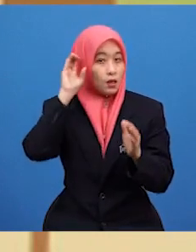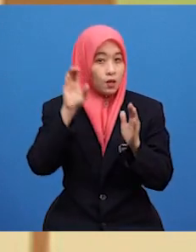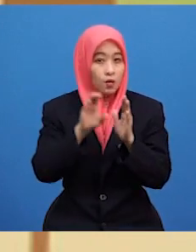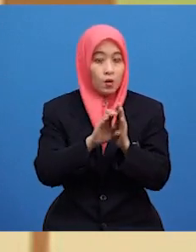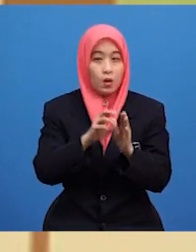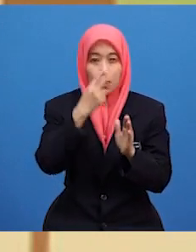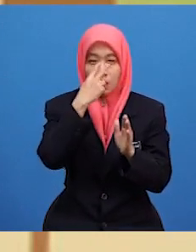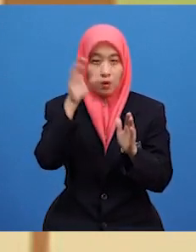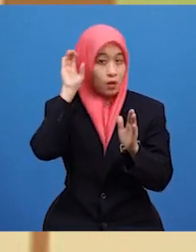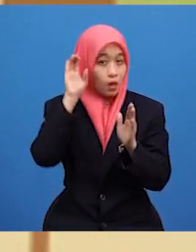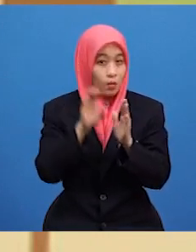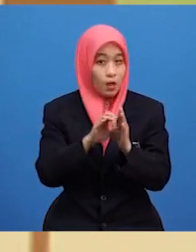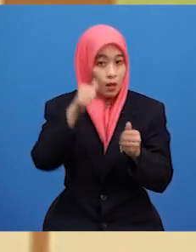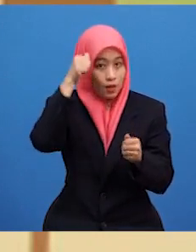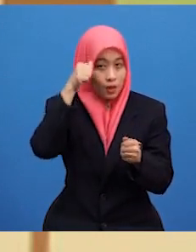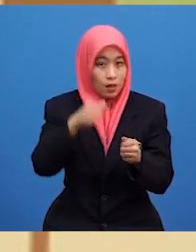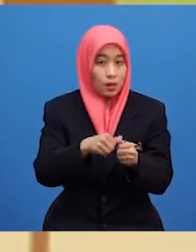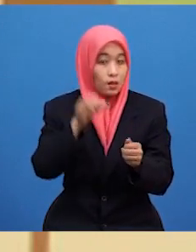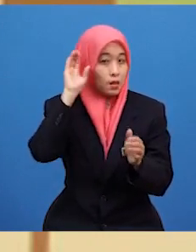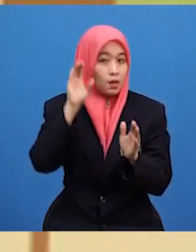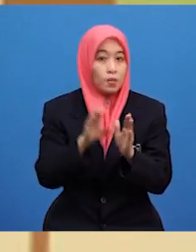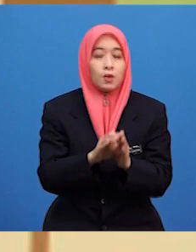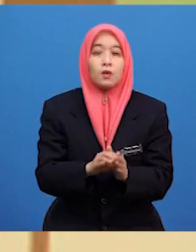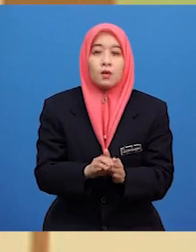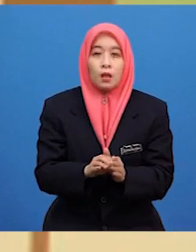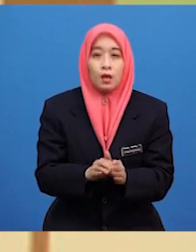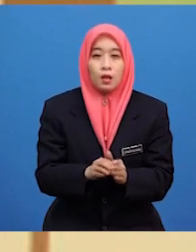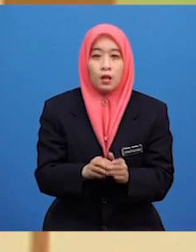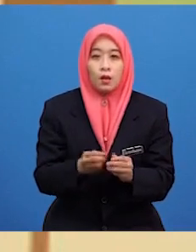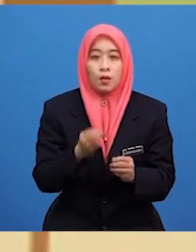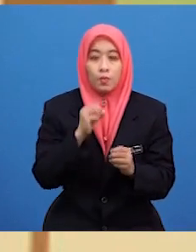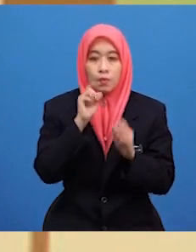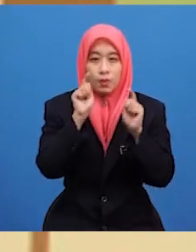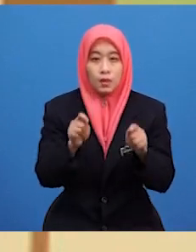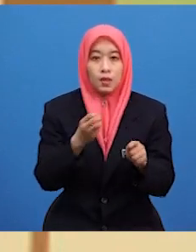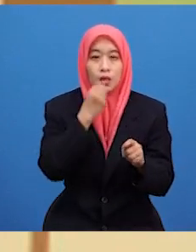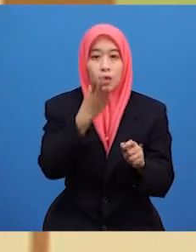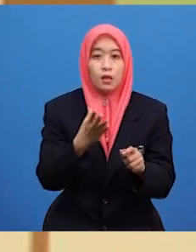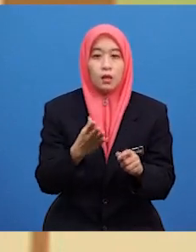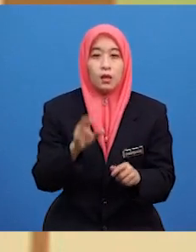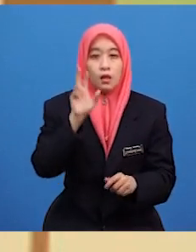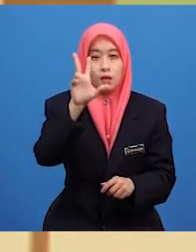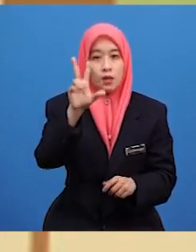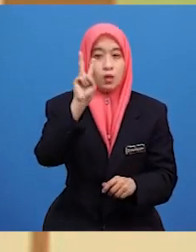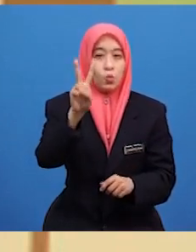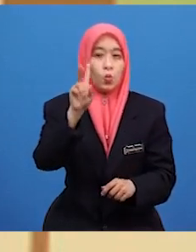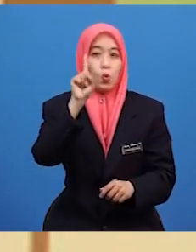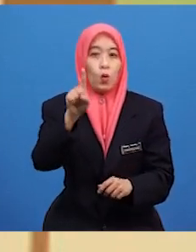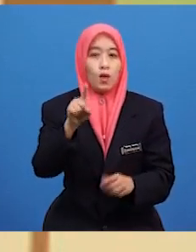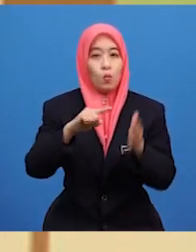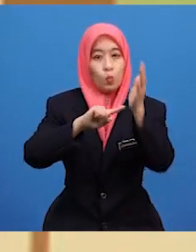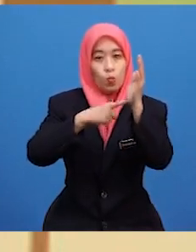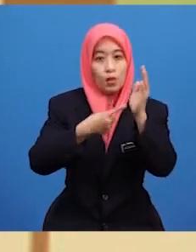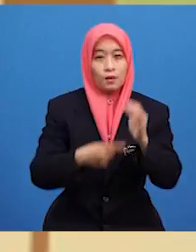to read the question and to shout the answers out loud. So in 3, 2,